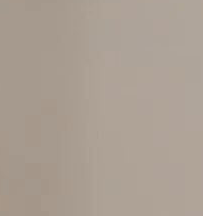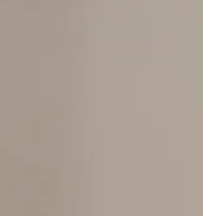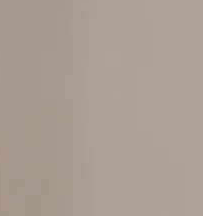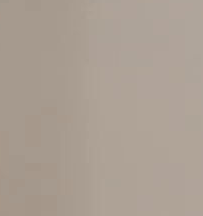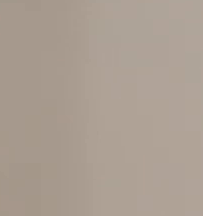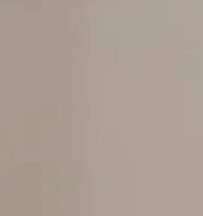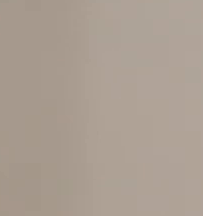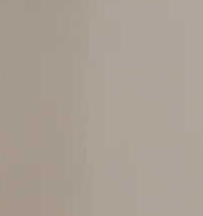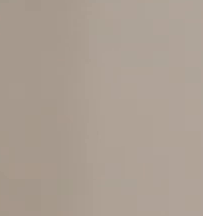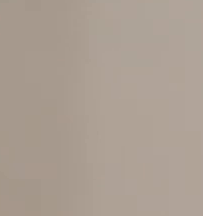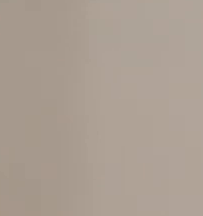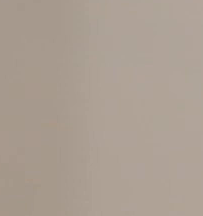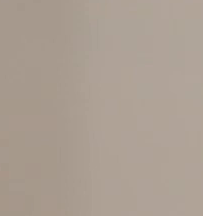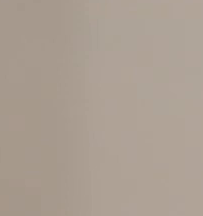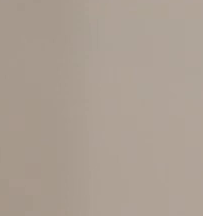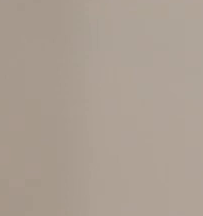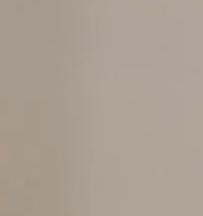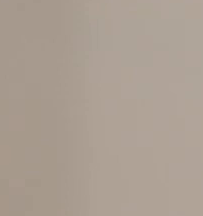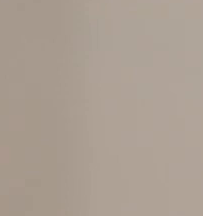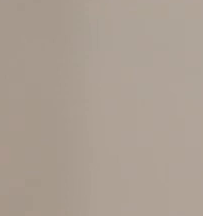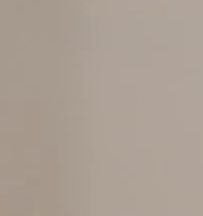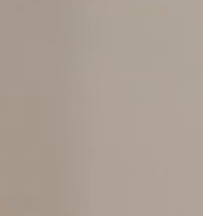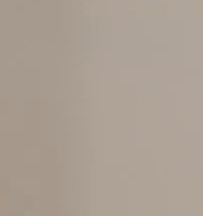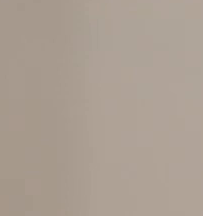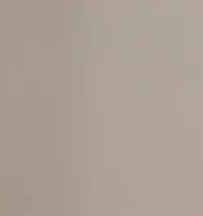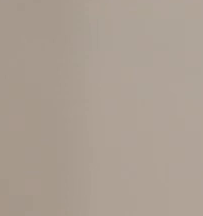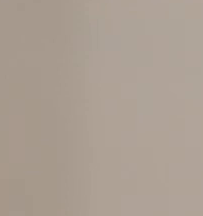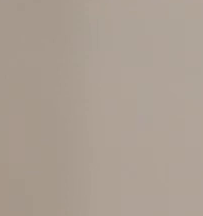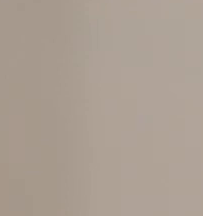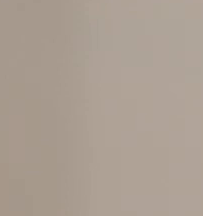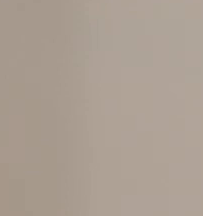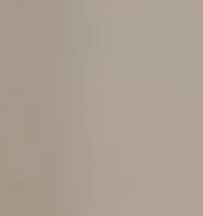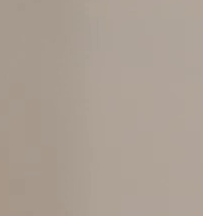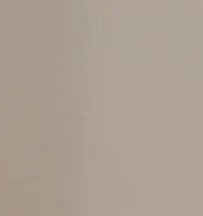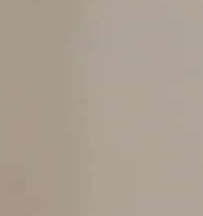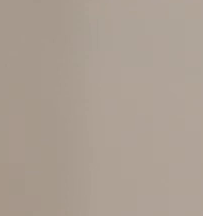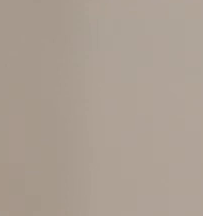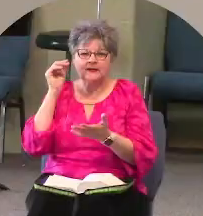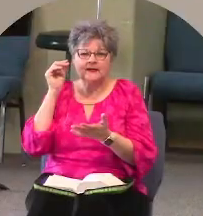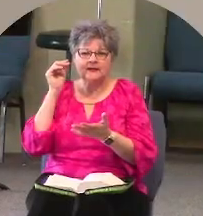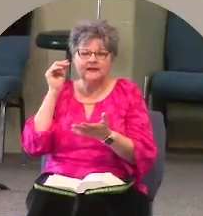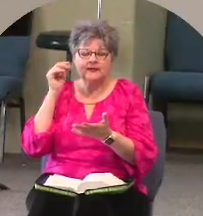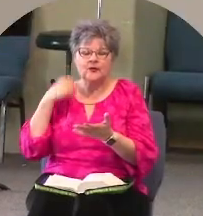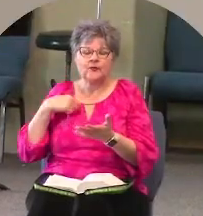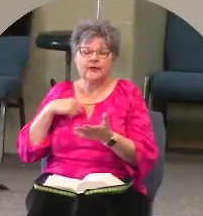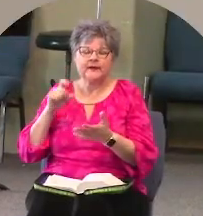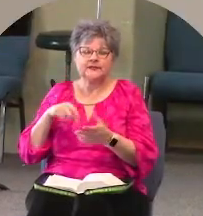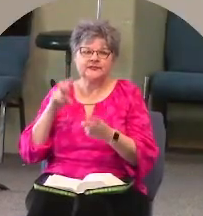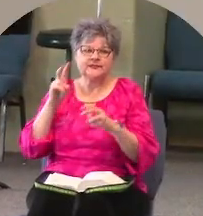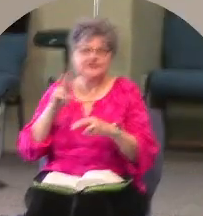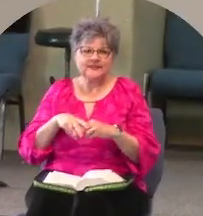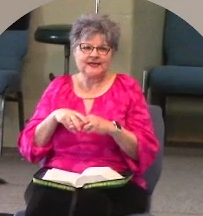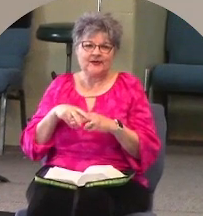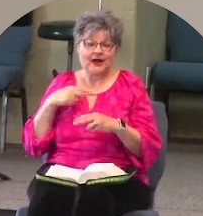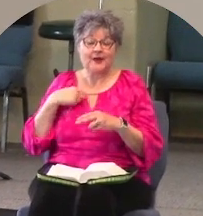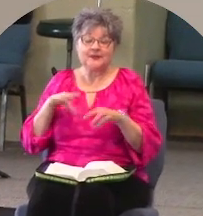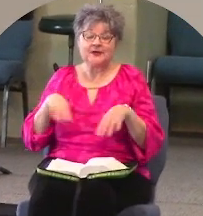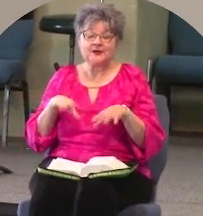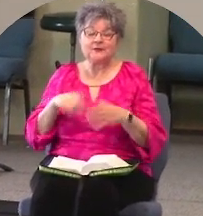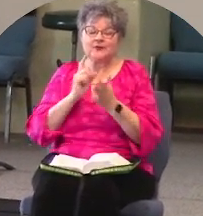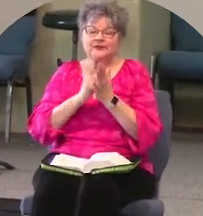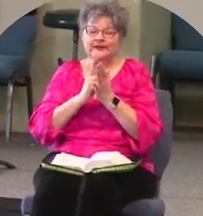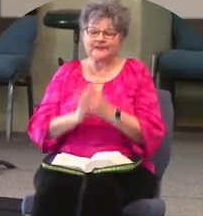But sometimes I think you've kind of got to just sit down, which I'm going to do for just a